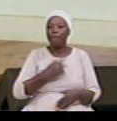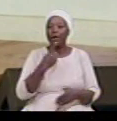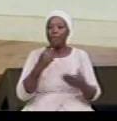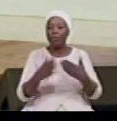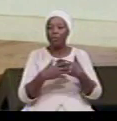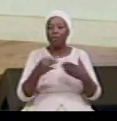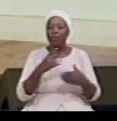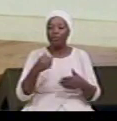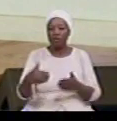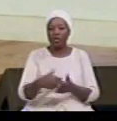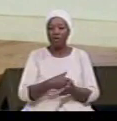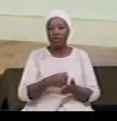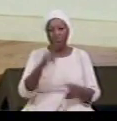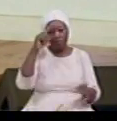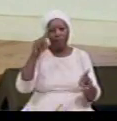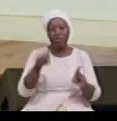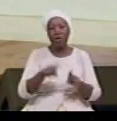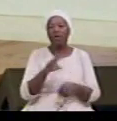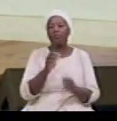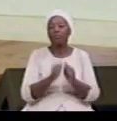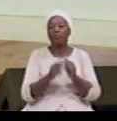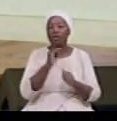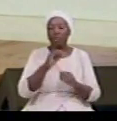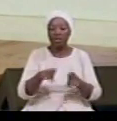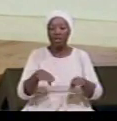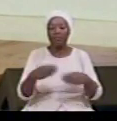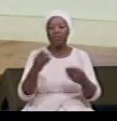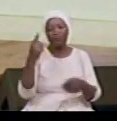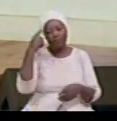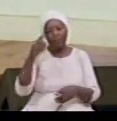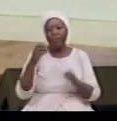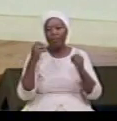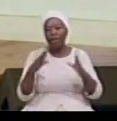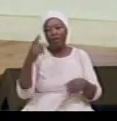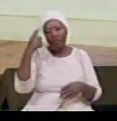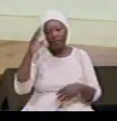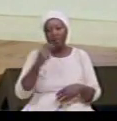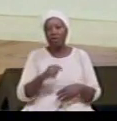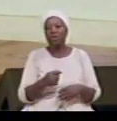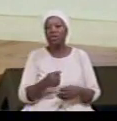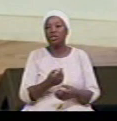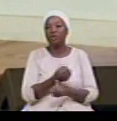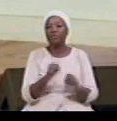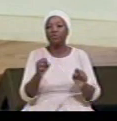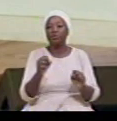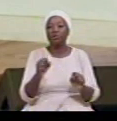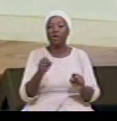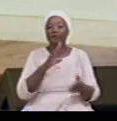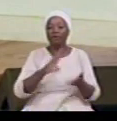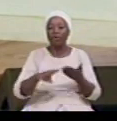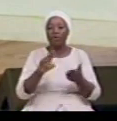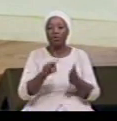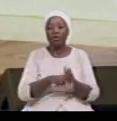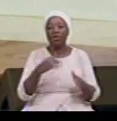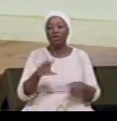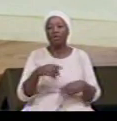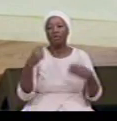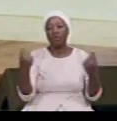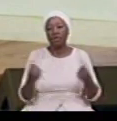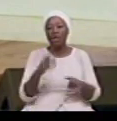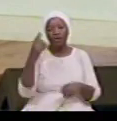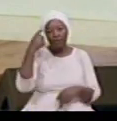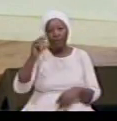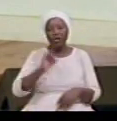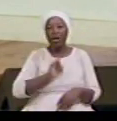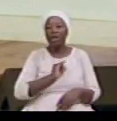covenant, which is shed for many for the remission of sins. But I say unto you,